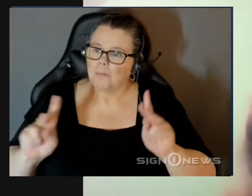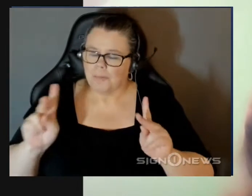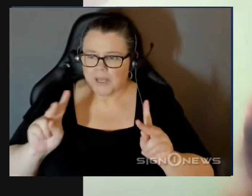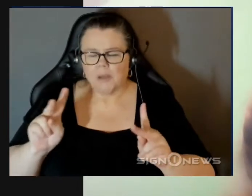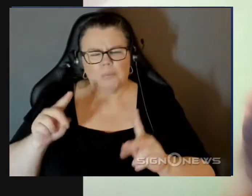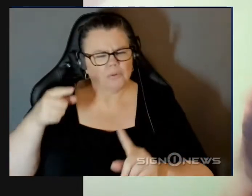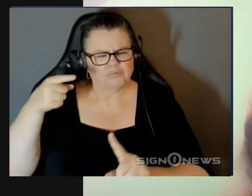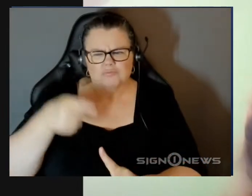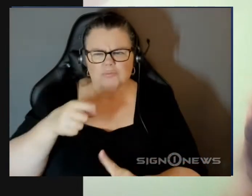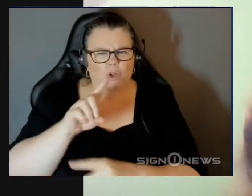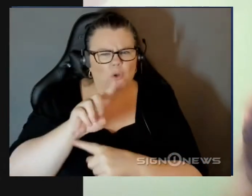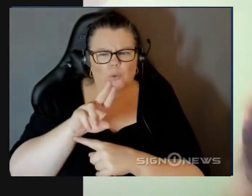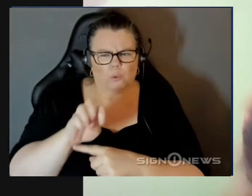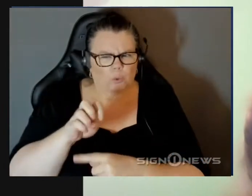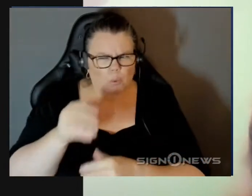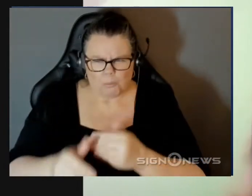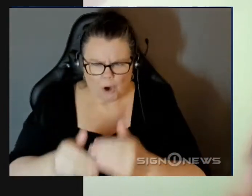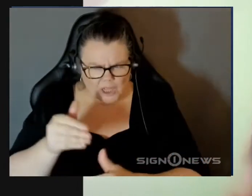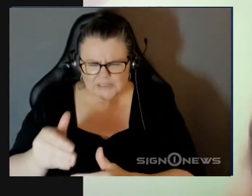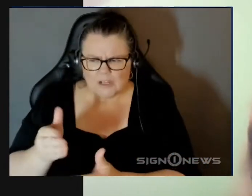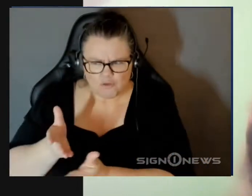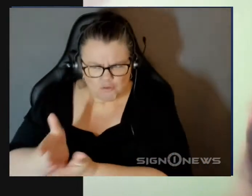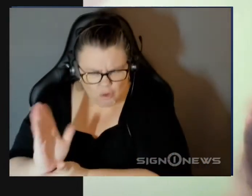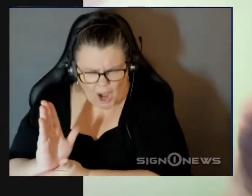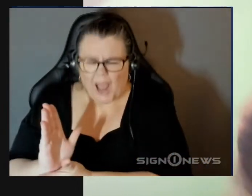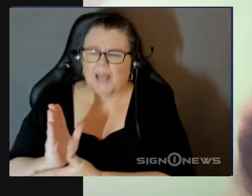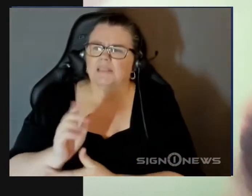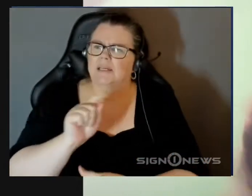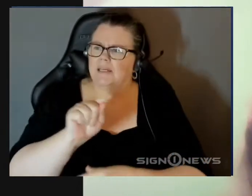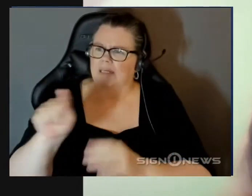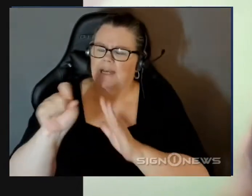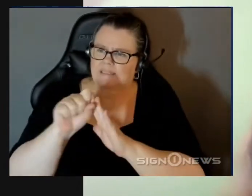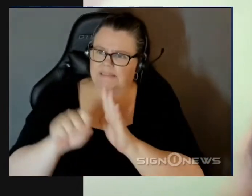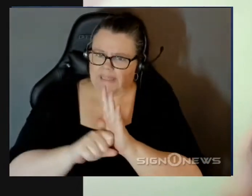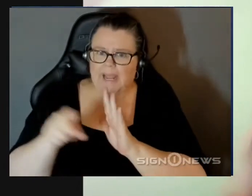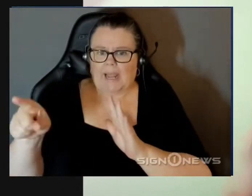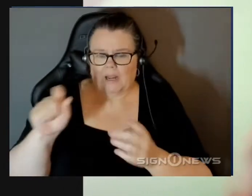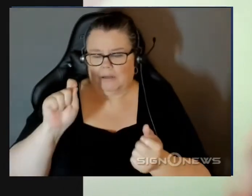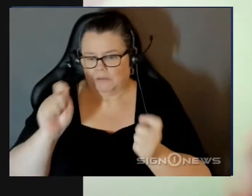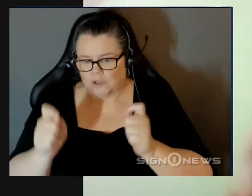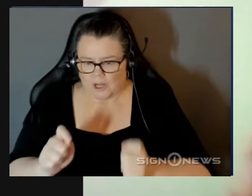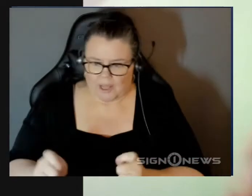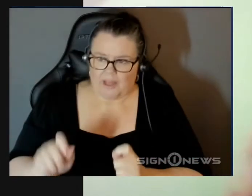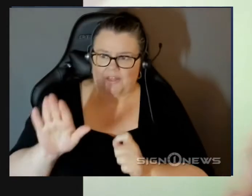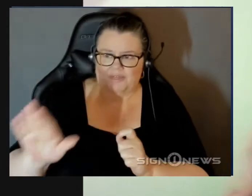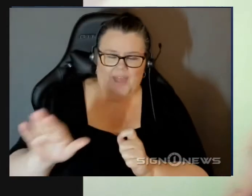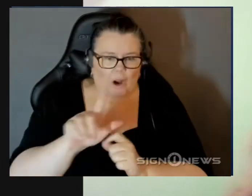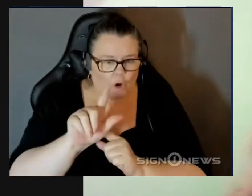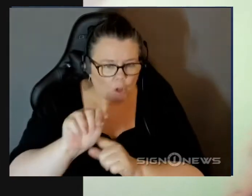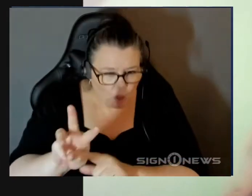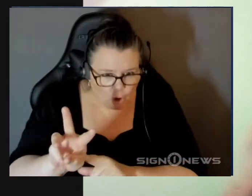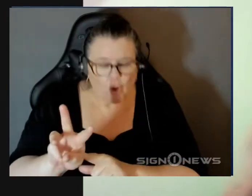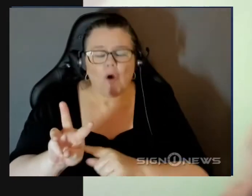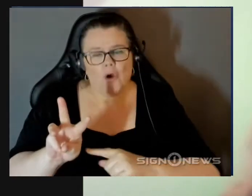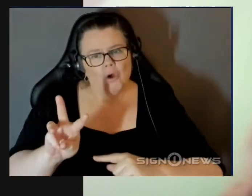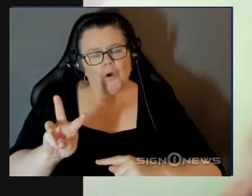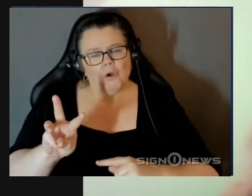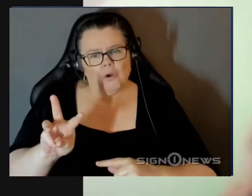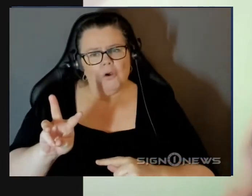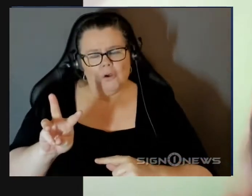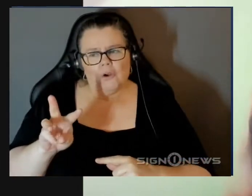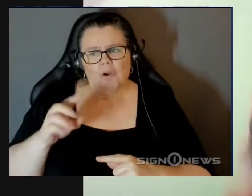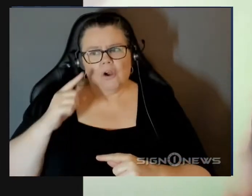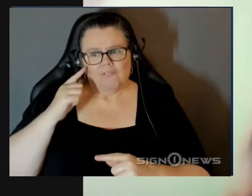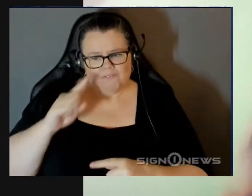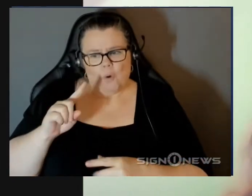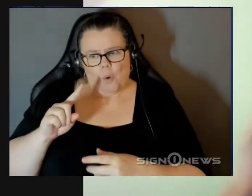reforming their laws. And so when you think about what we're talking about in terms of a culture shift in trying to incorporate notions of self-determination within